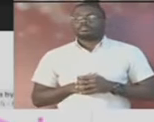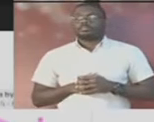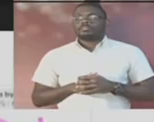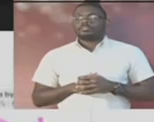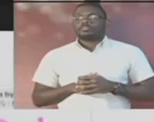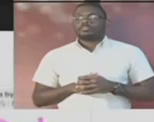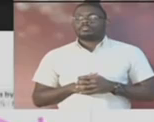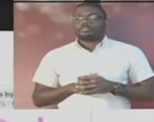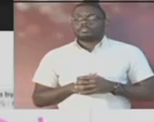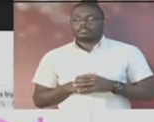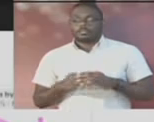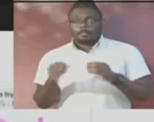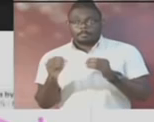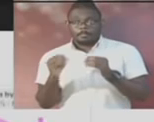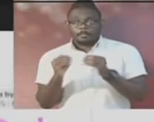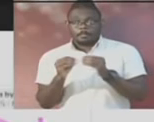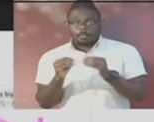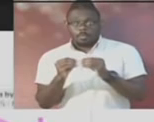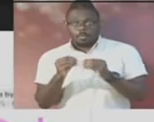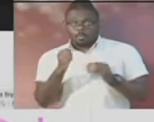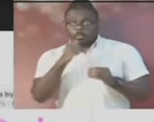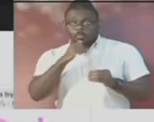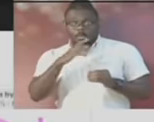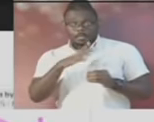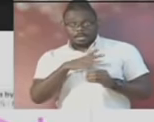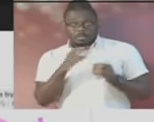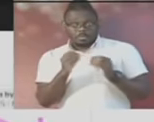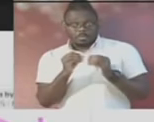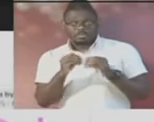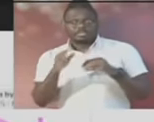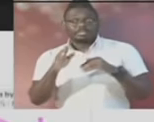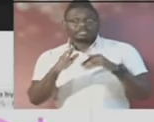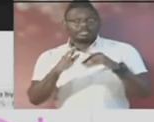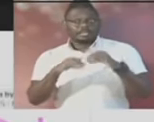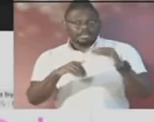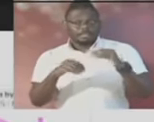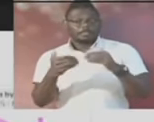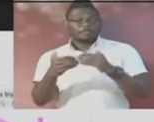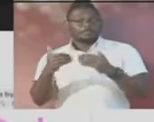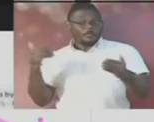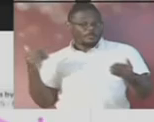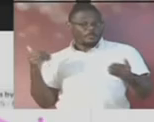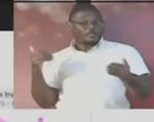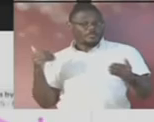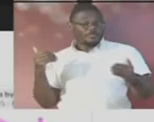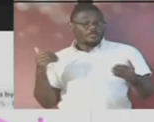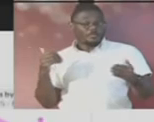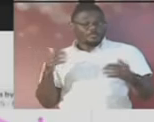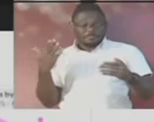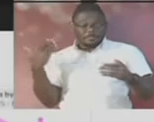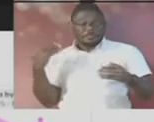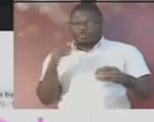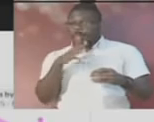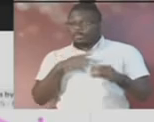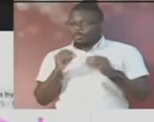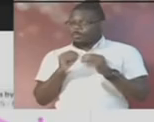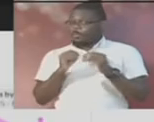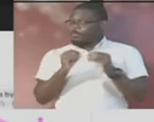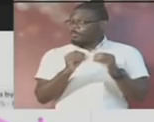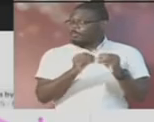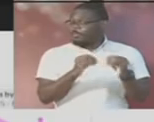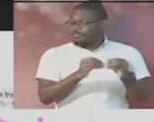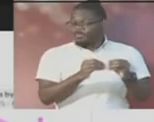women proportionally than we were seeing before, whereas we were seeing the sort of 1/4 of the patients who